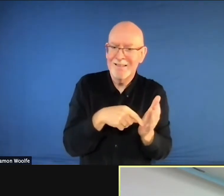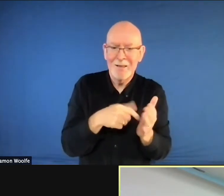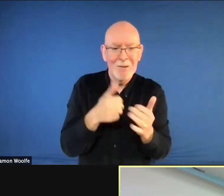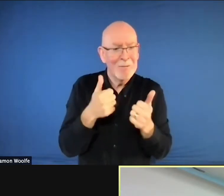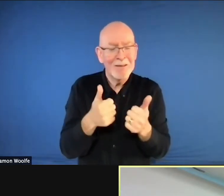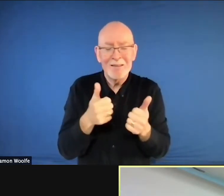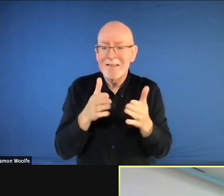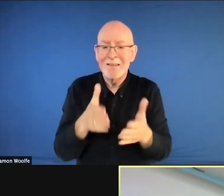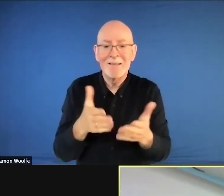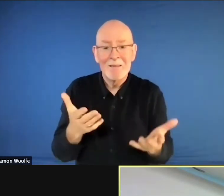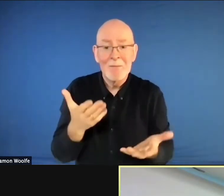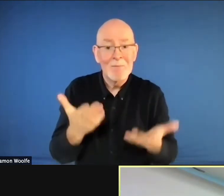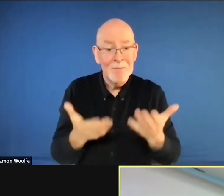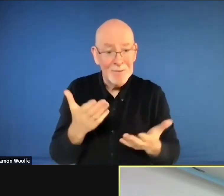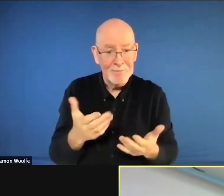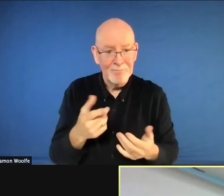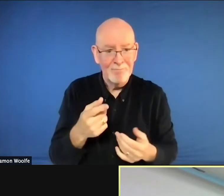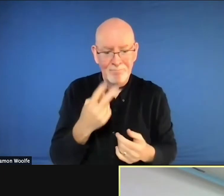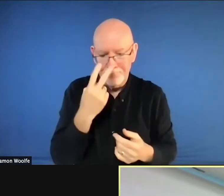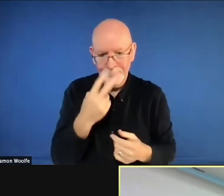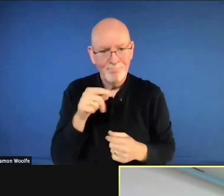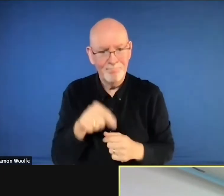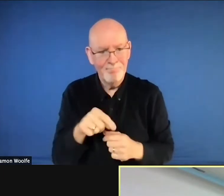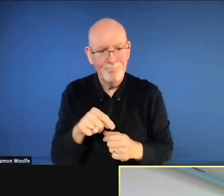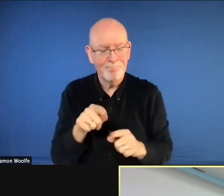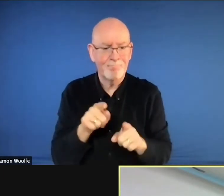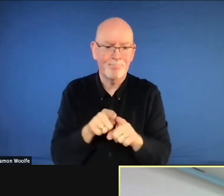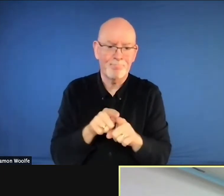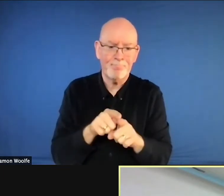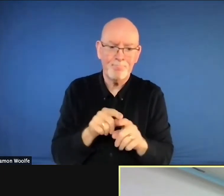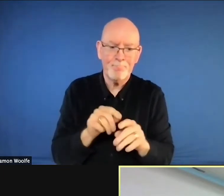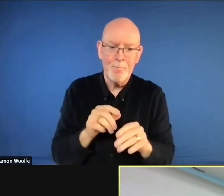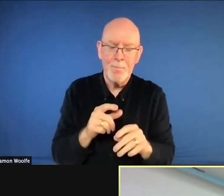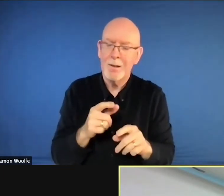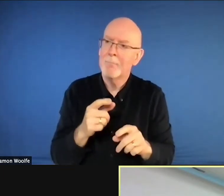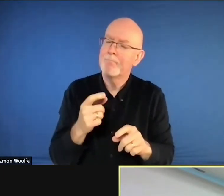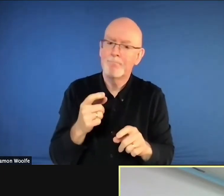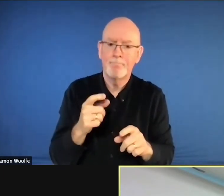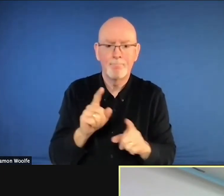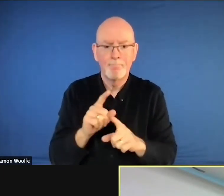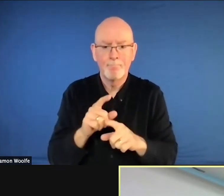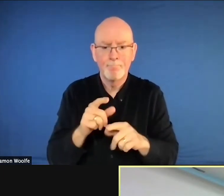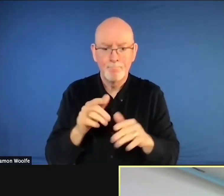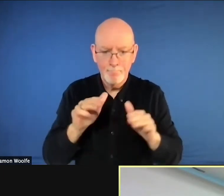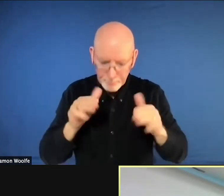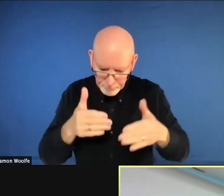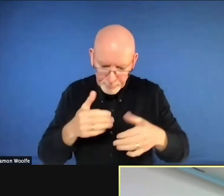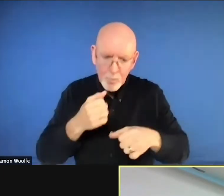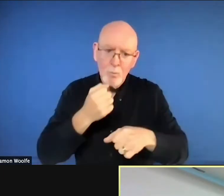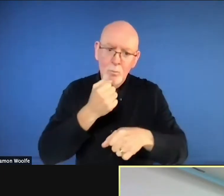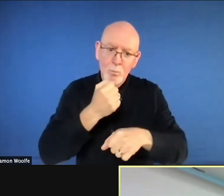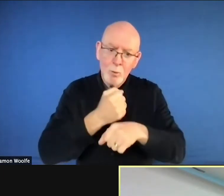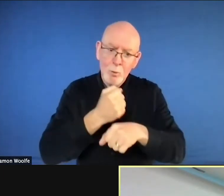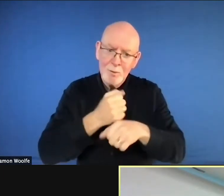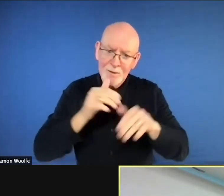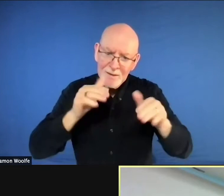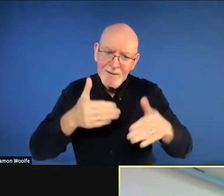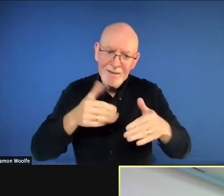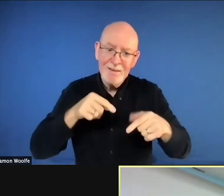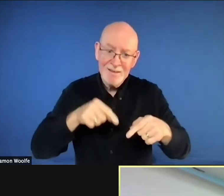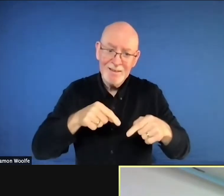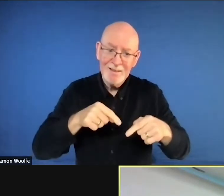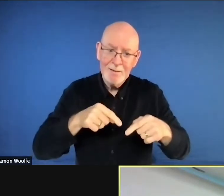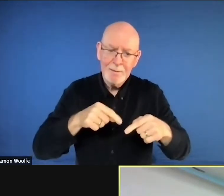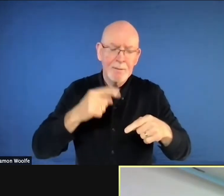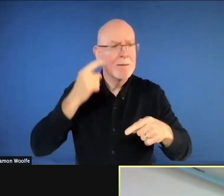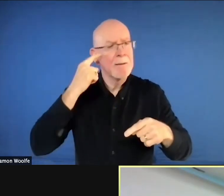to work on it and to have it every time in mind is to continuously have the refugees